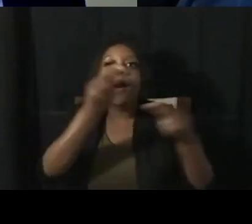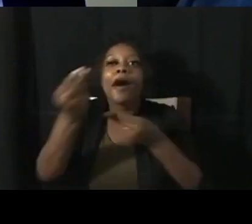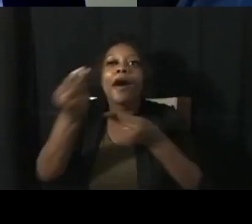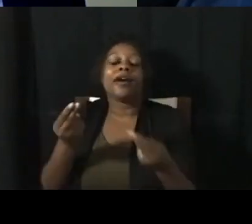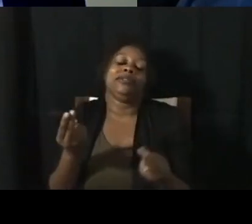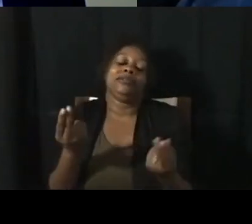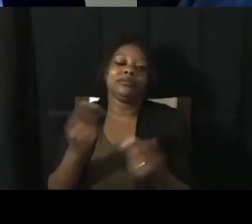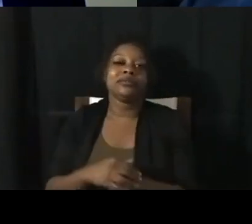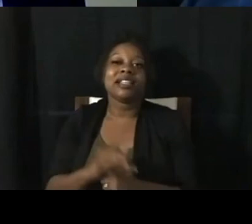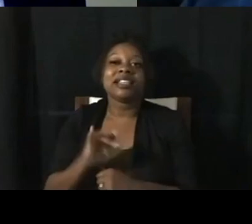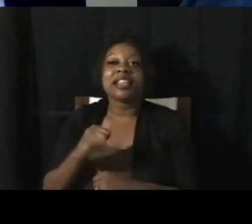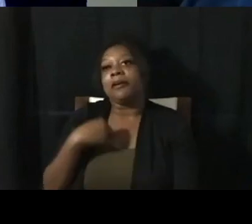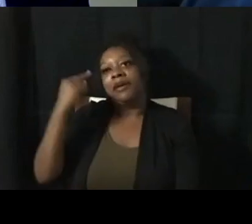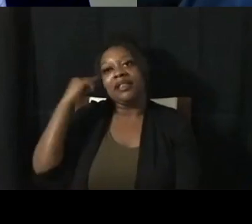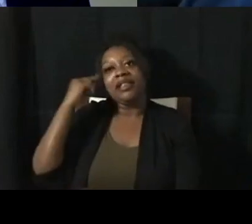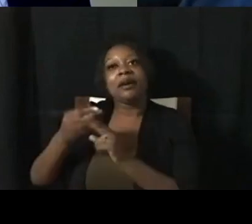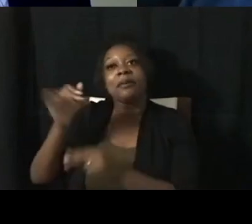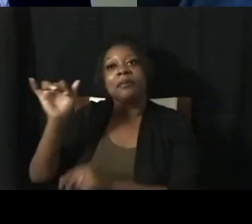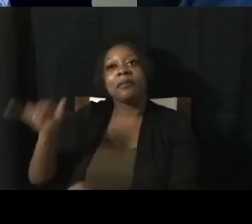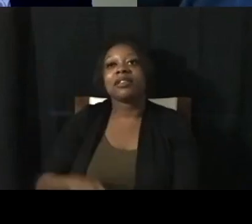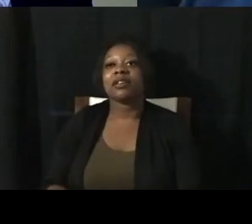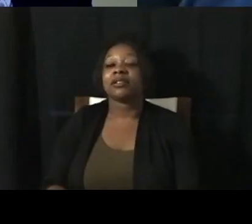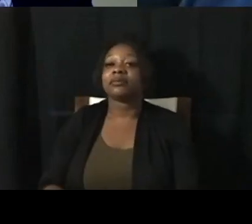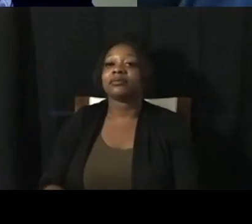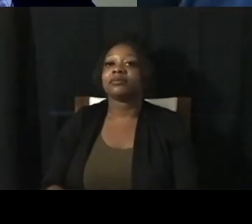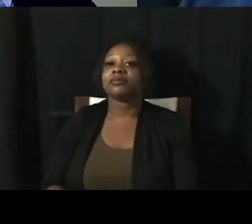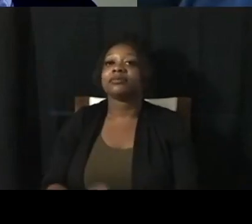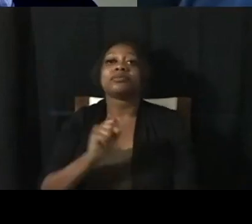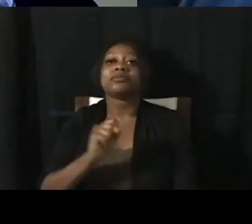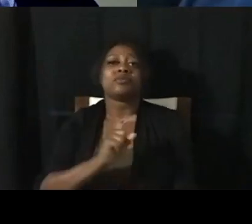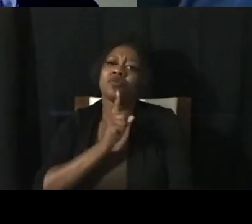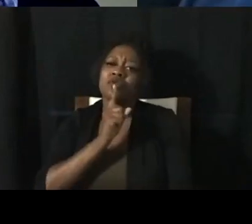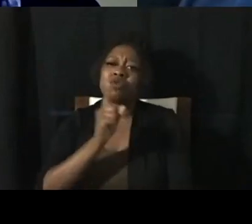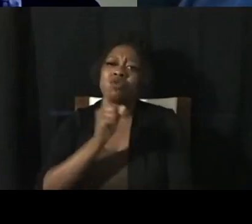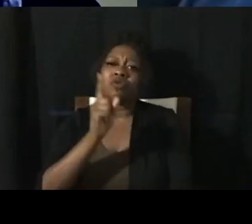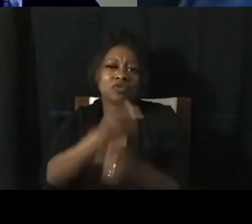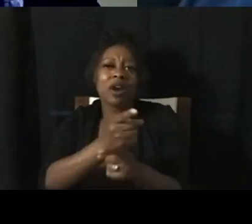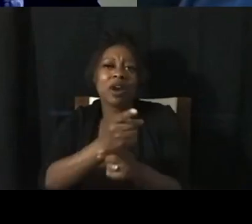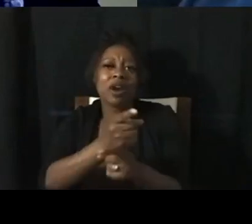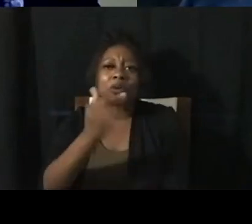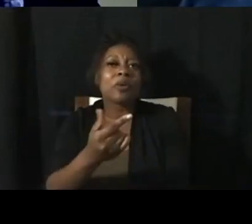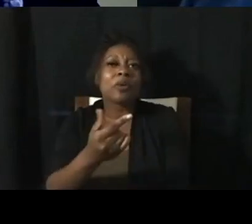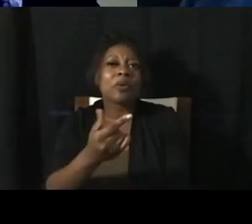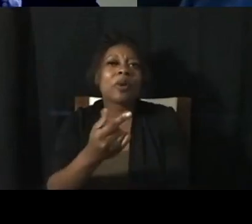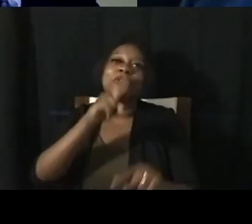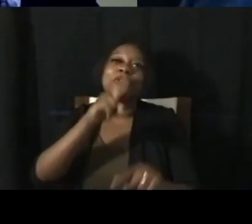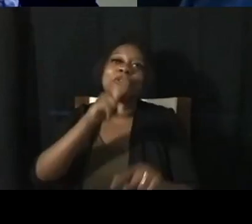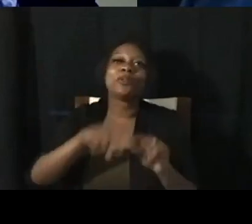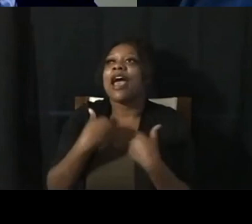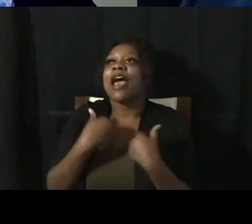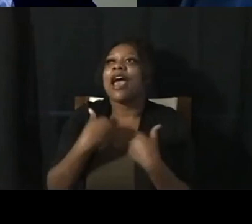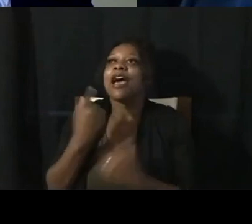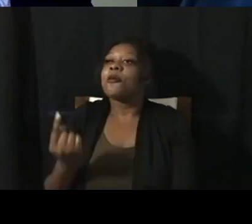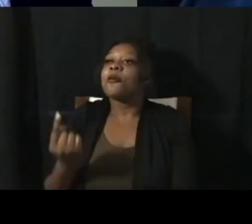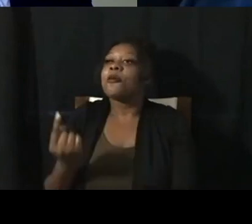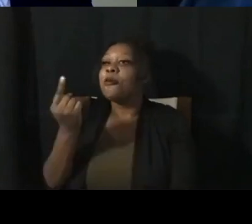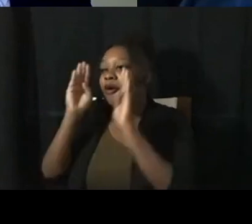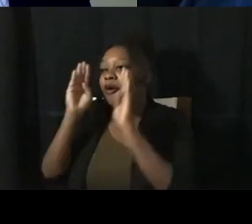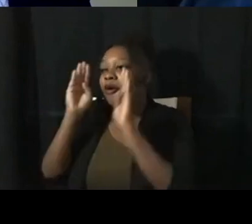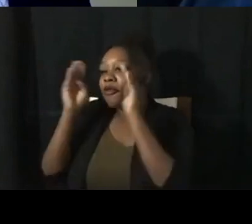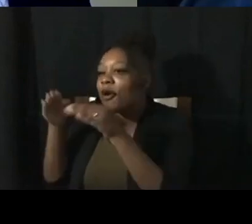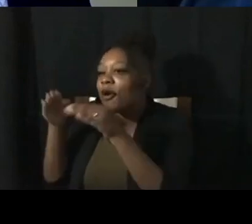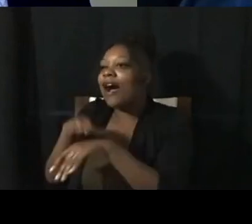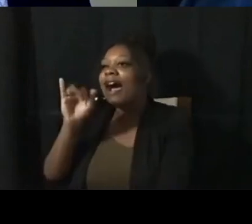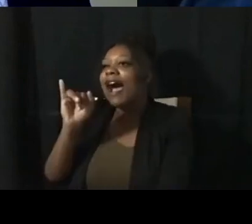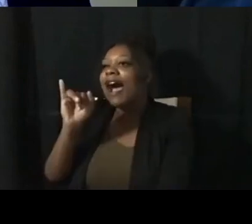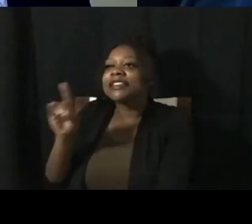Craig. And that's the important thing is, you know, it can't just be a one-off autism program or an IDD program. It needs to be about bringing systemic change